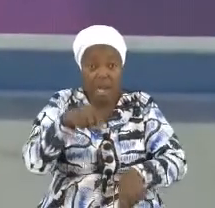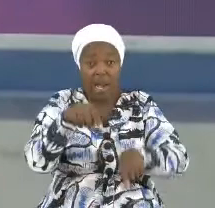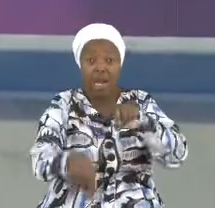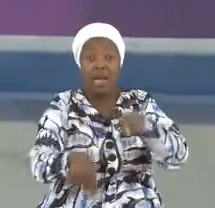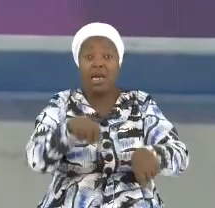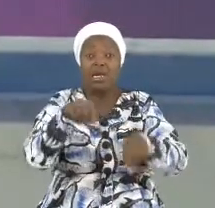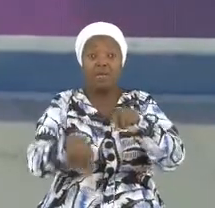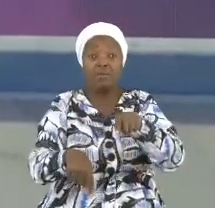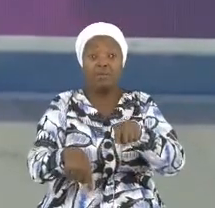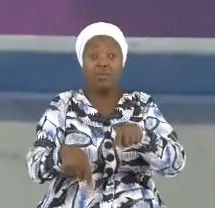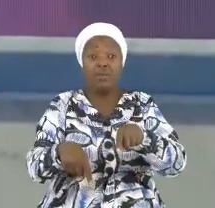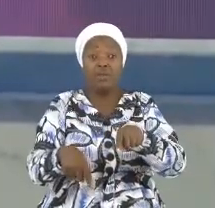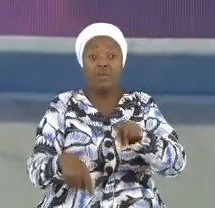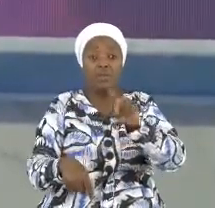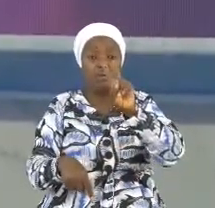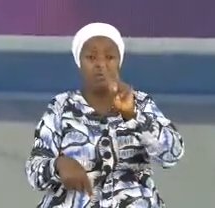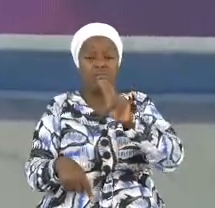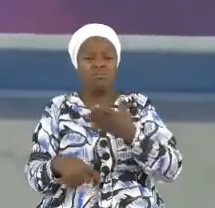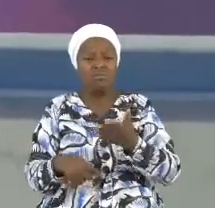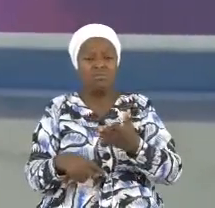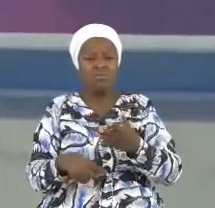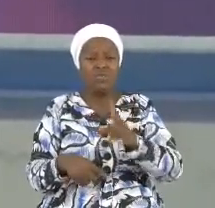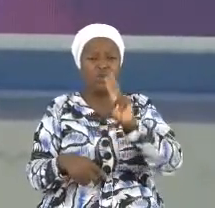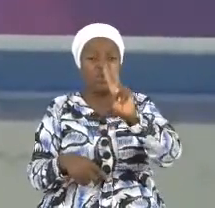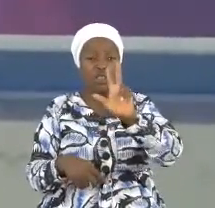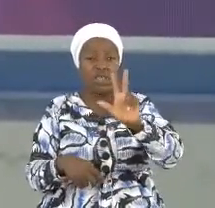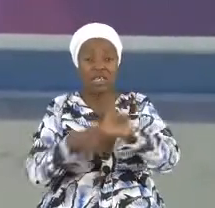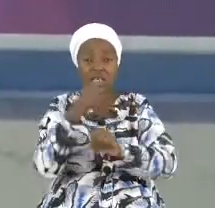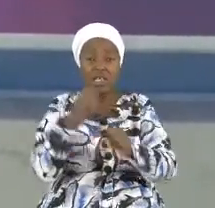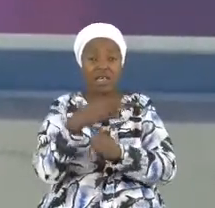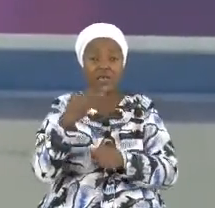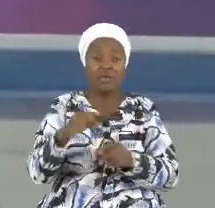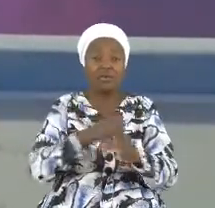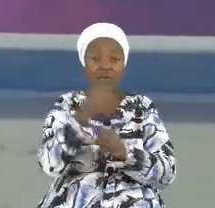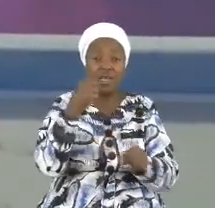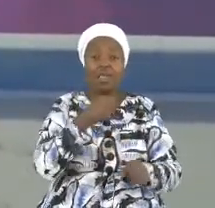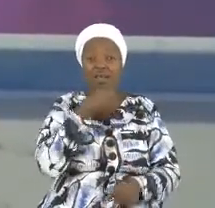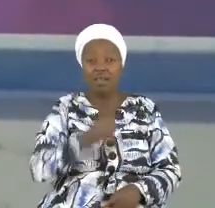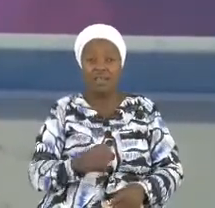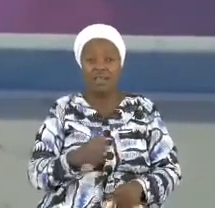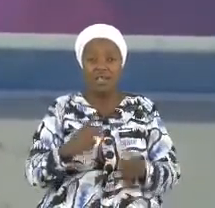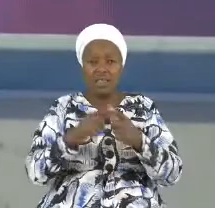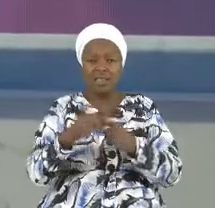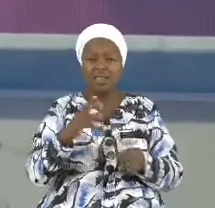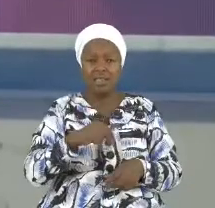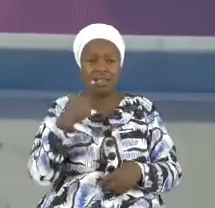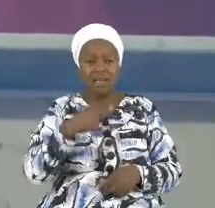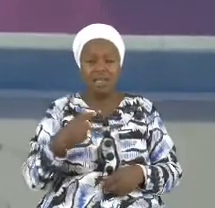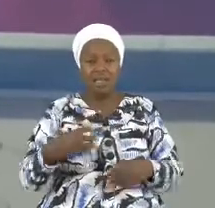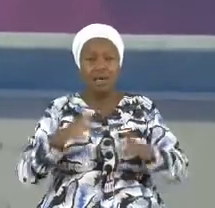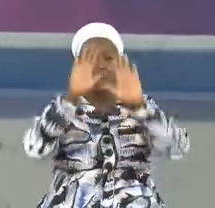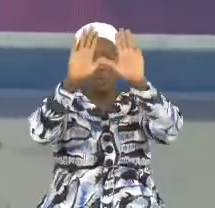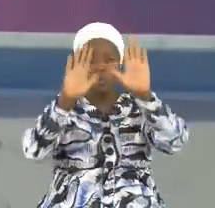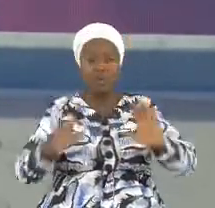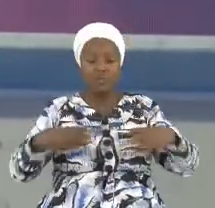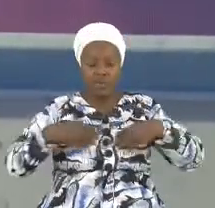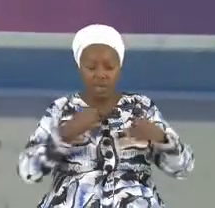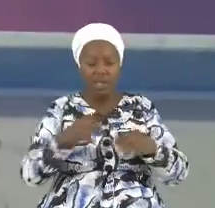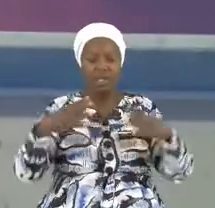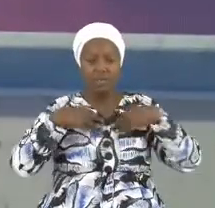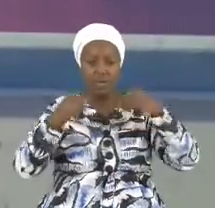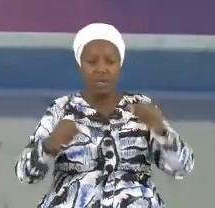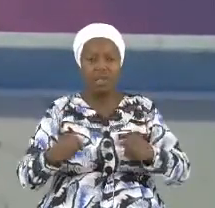years of age, as we said, healing, miraculous healing. And we said, in